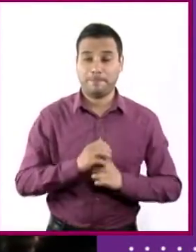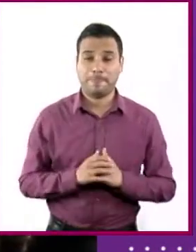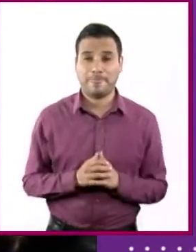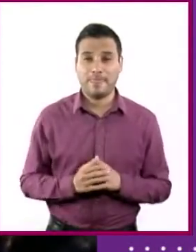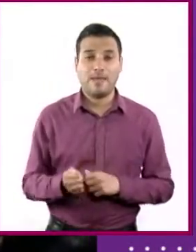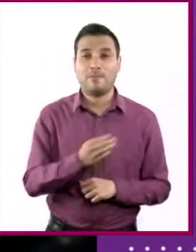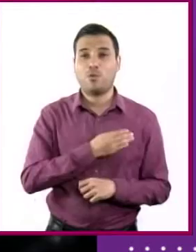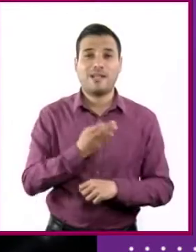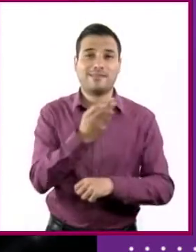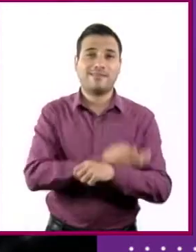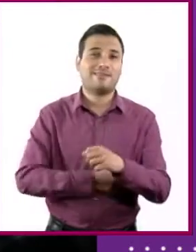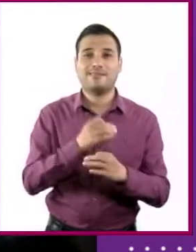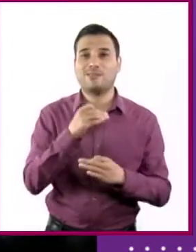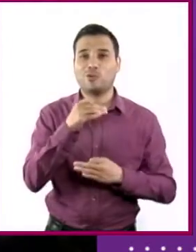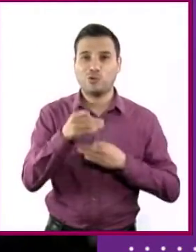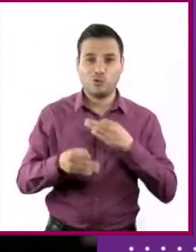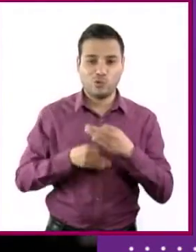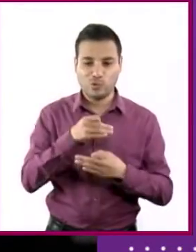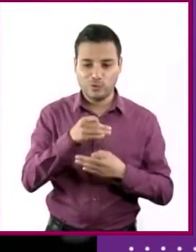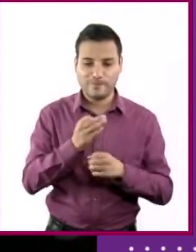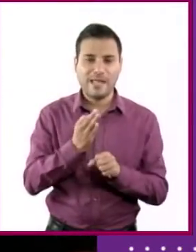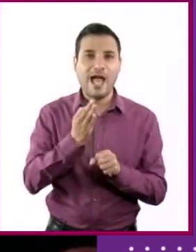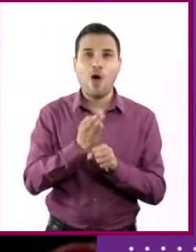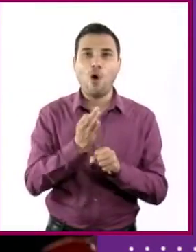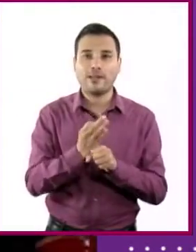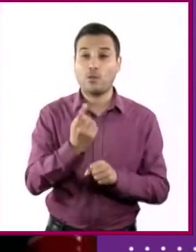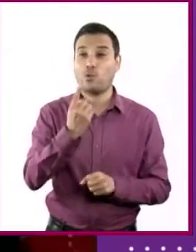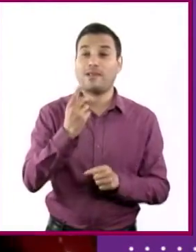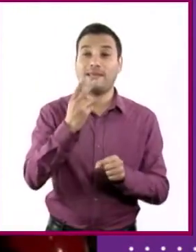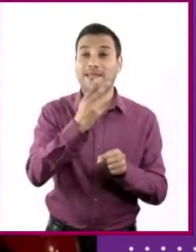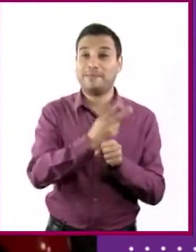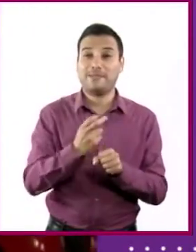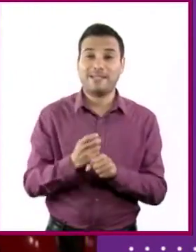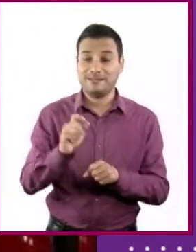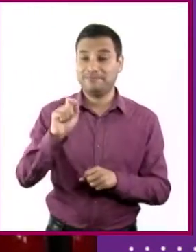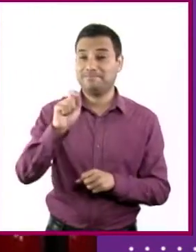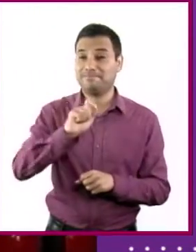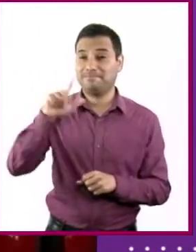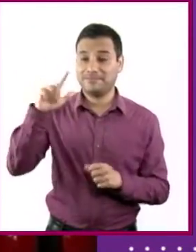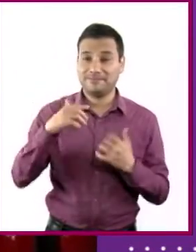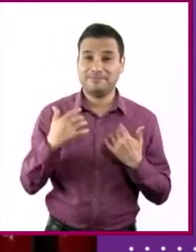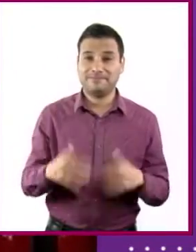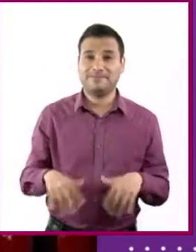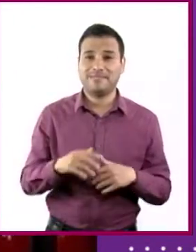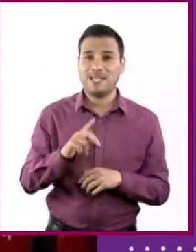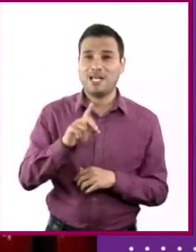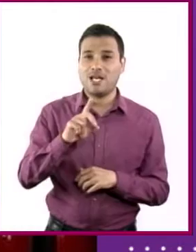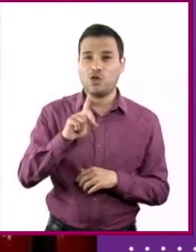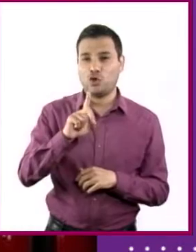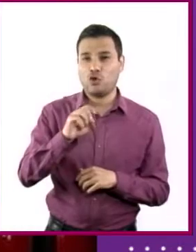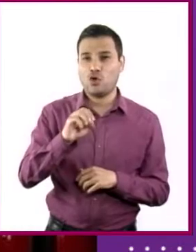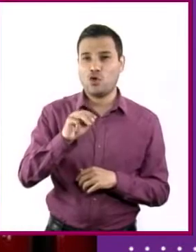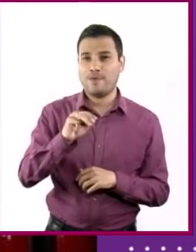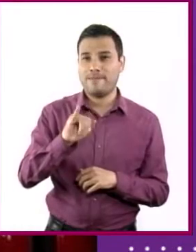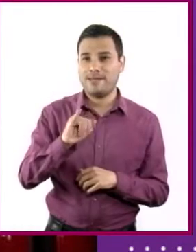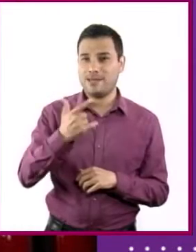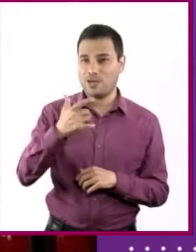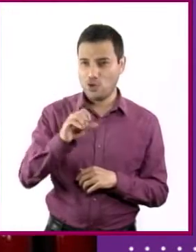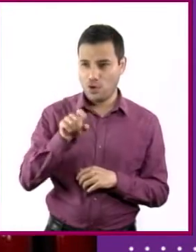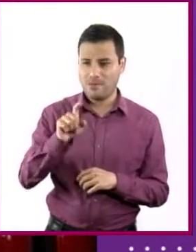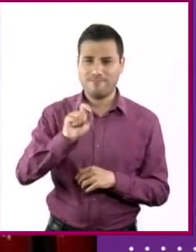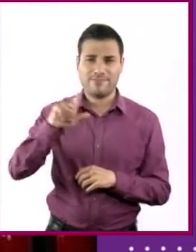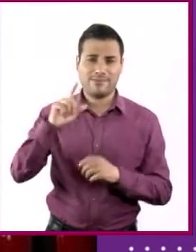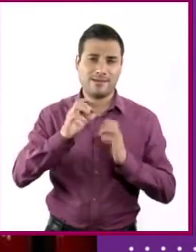Good afternoon, everyone. Today we have a very special guest, Domingo Perez, an opera